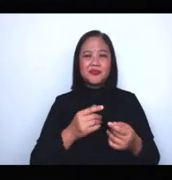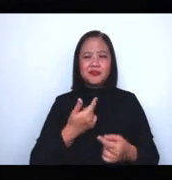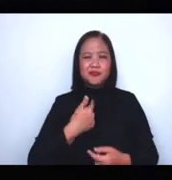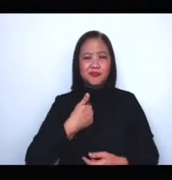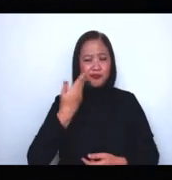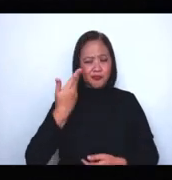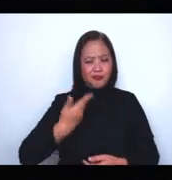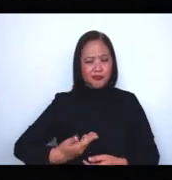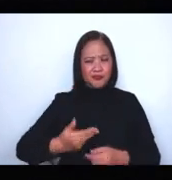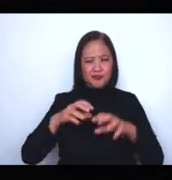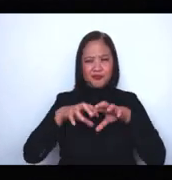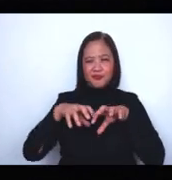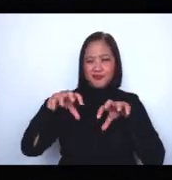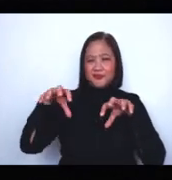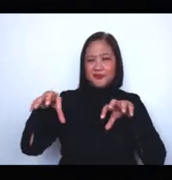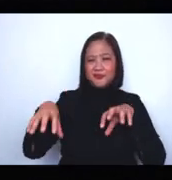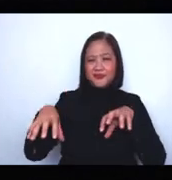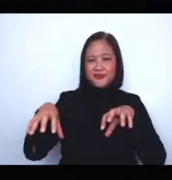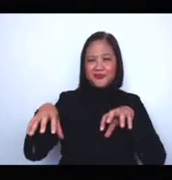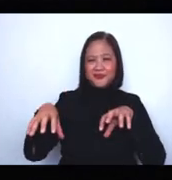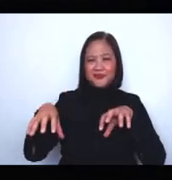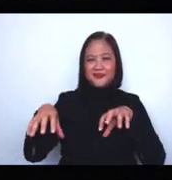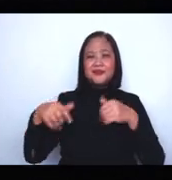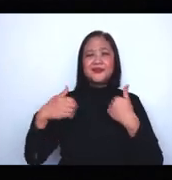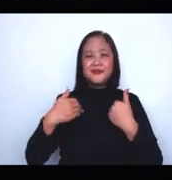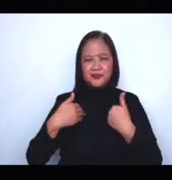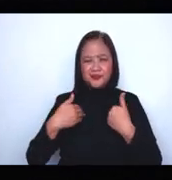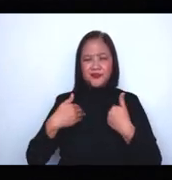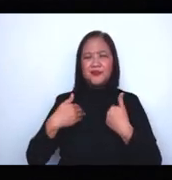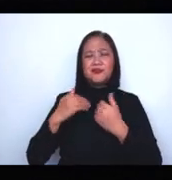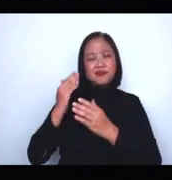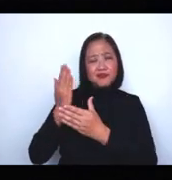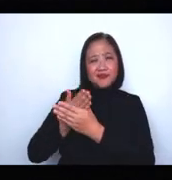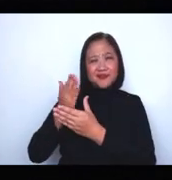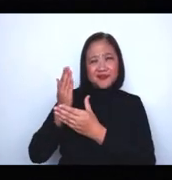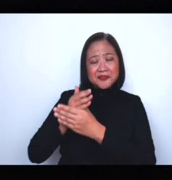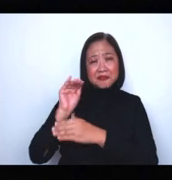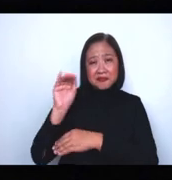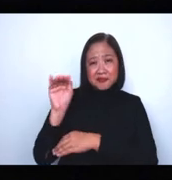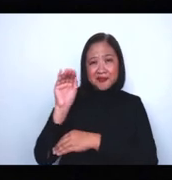Hamak lamang akong kapitbahay na sa'yo'y